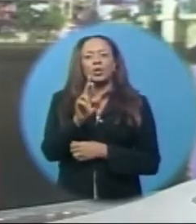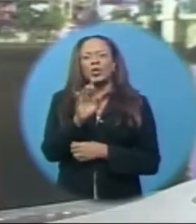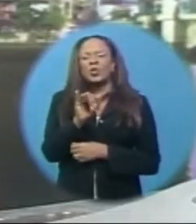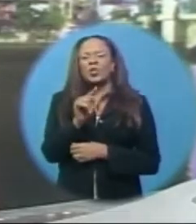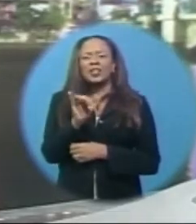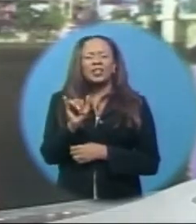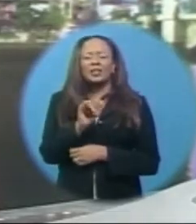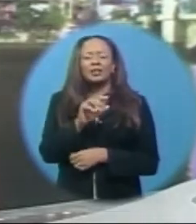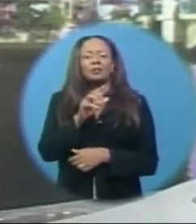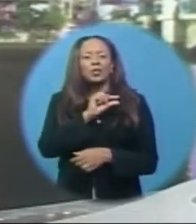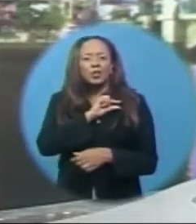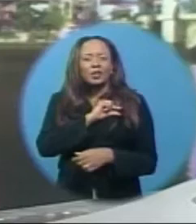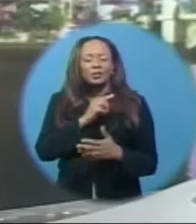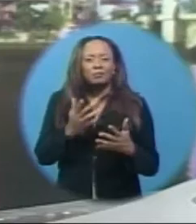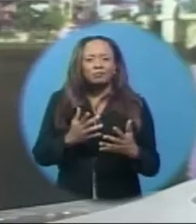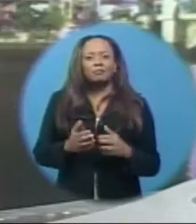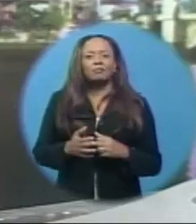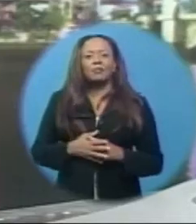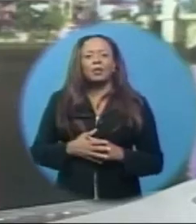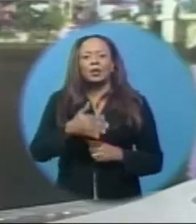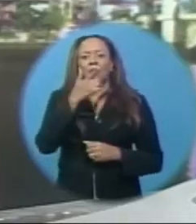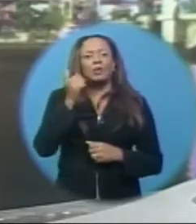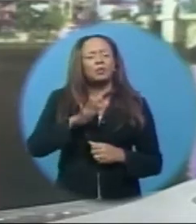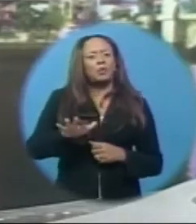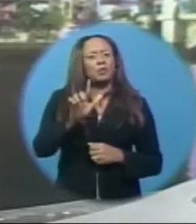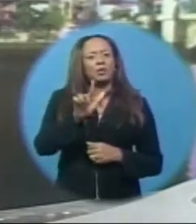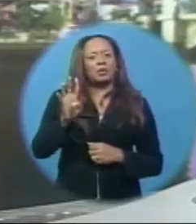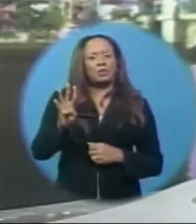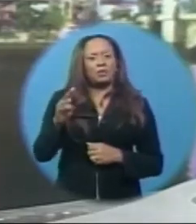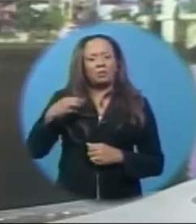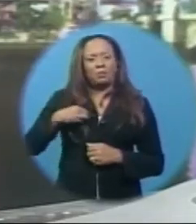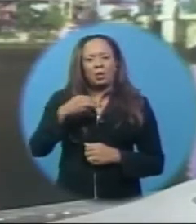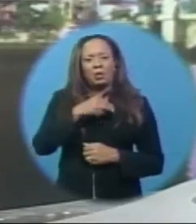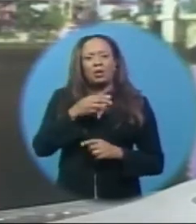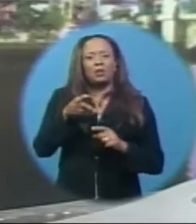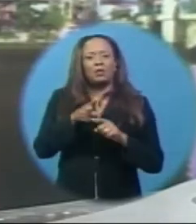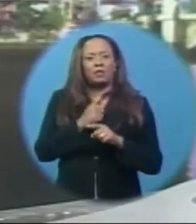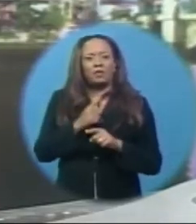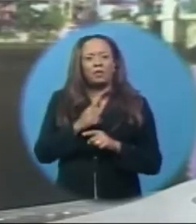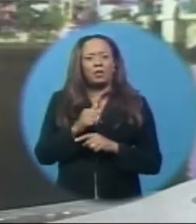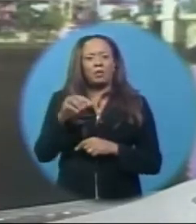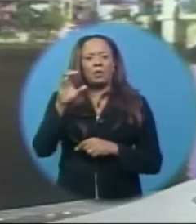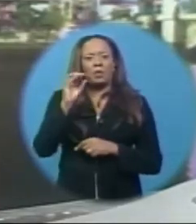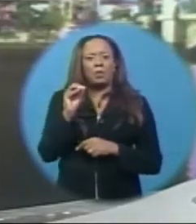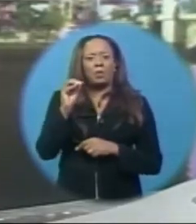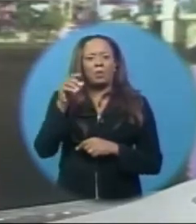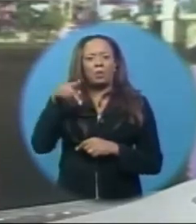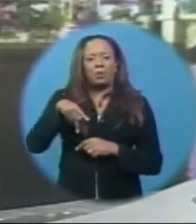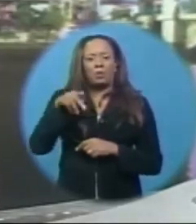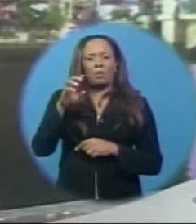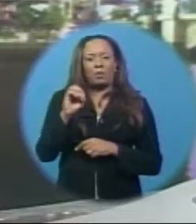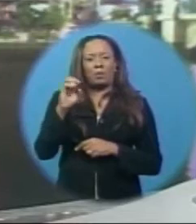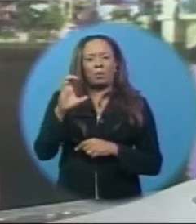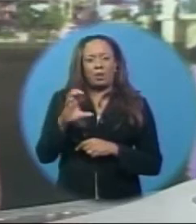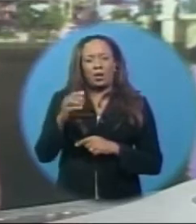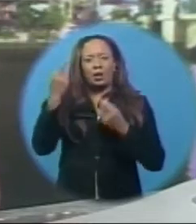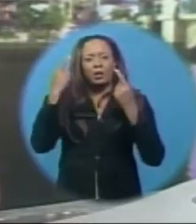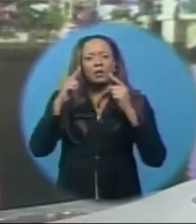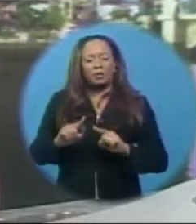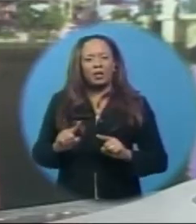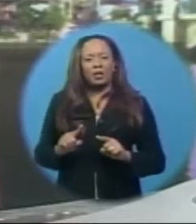Stephen against the background of reports that at least 24 members of the Organization of Petroleum Exporting Countries, or OPEC,